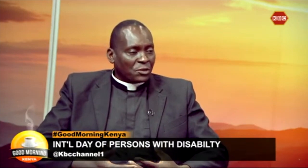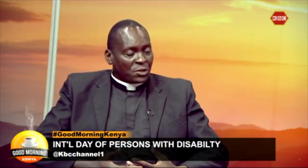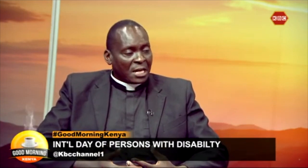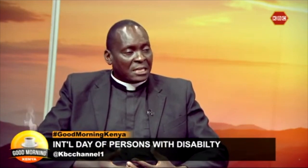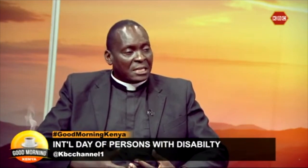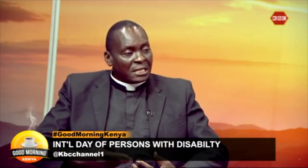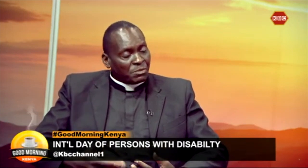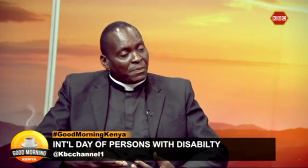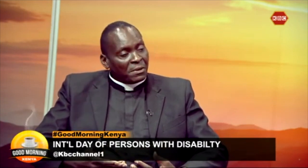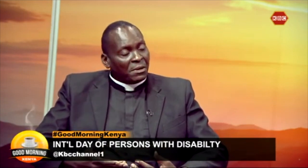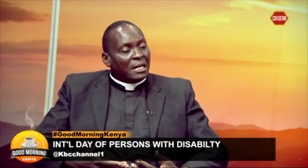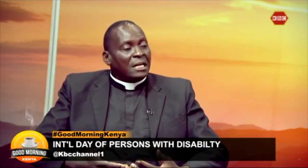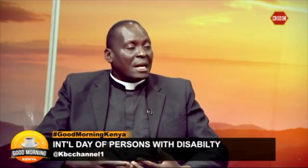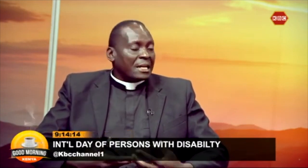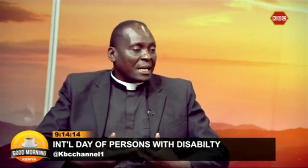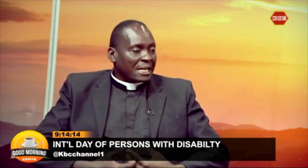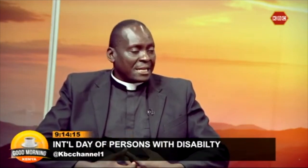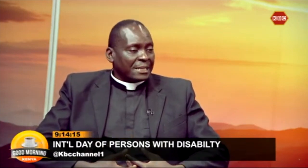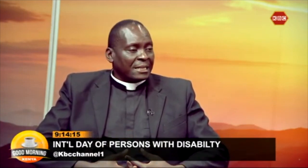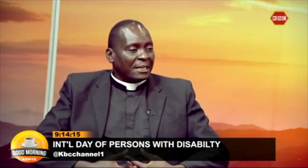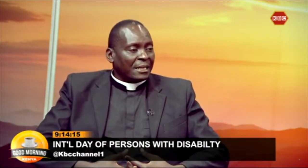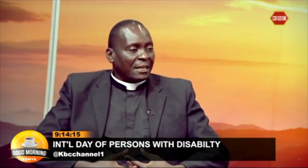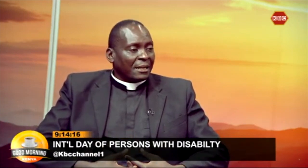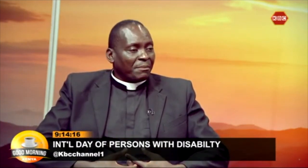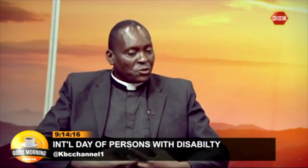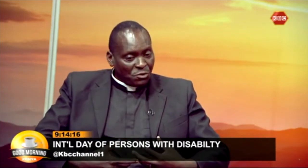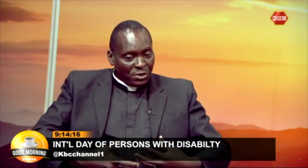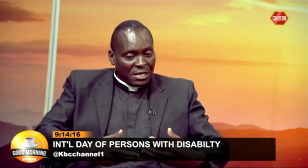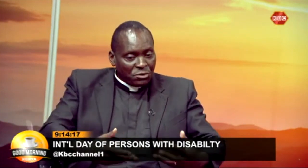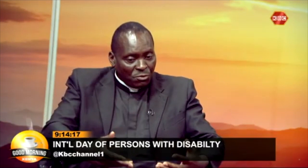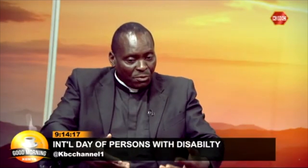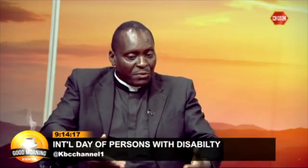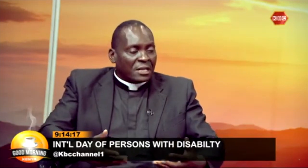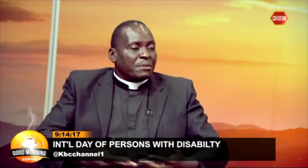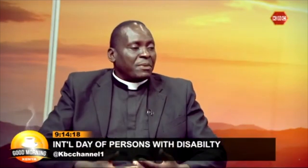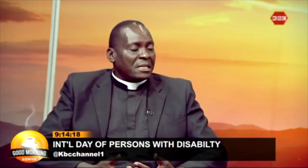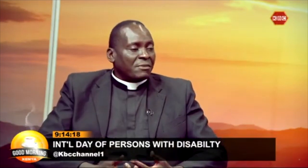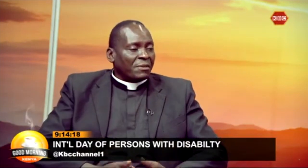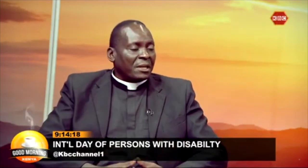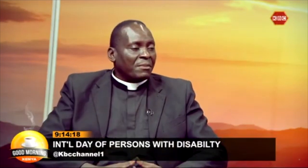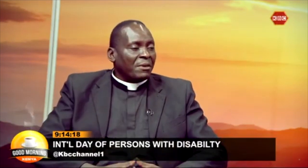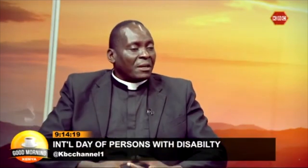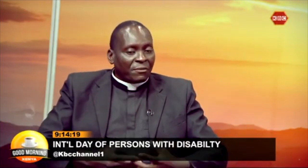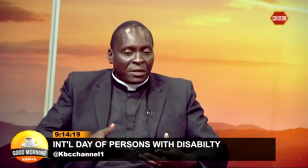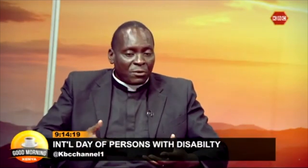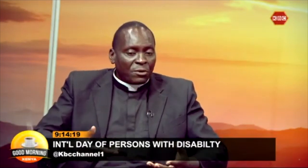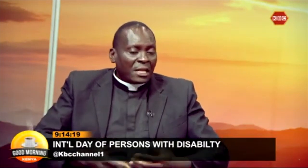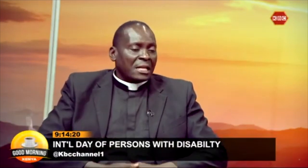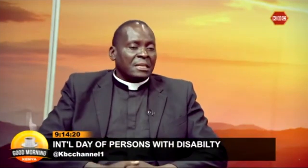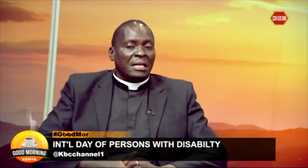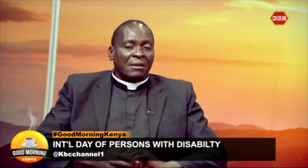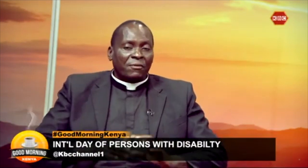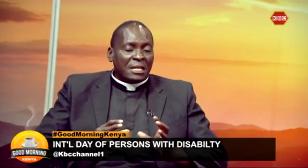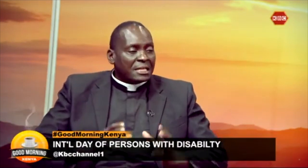awareness among the society that these people, they are like us. So we need to create places for them in